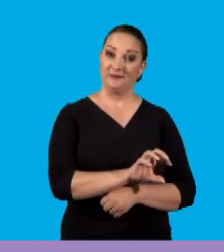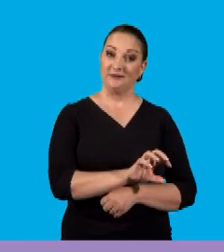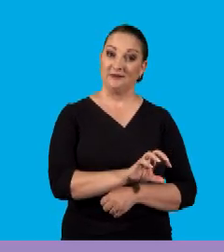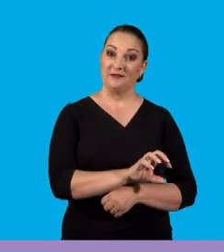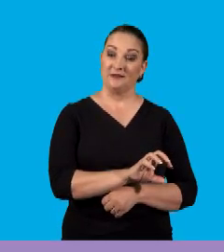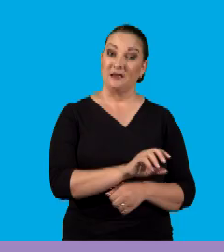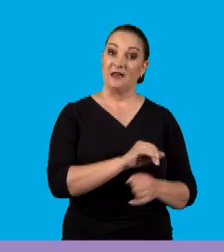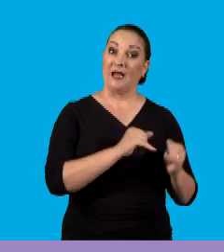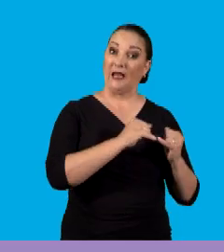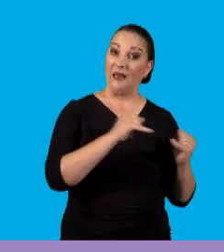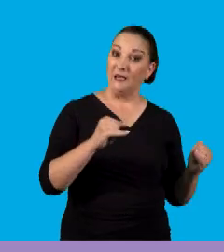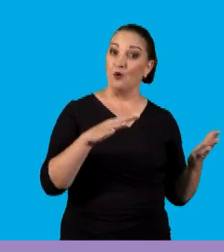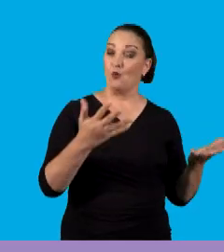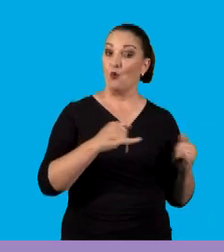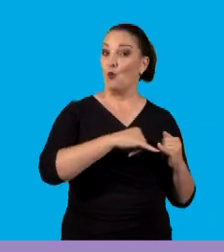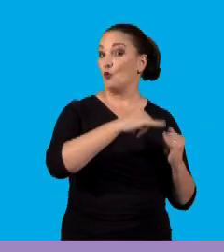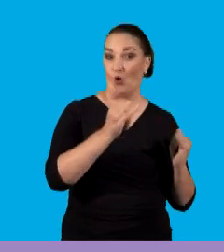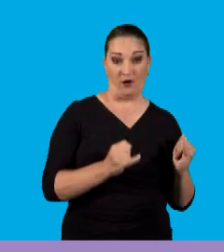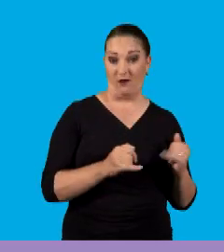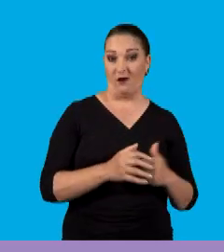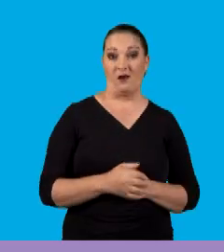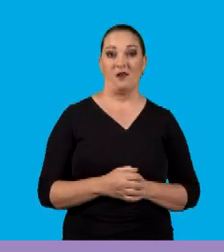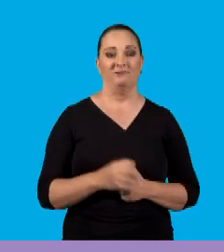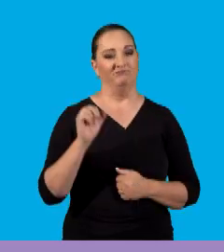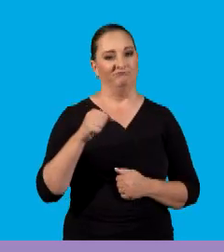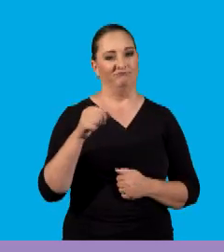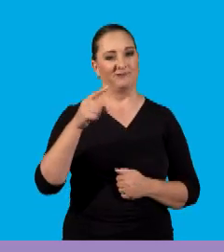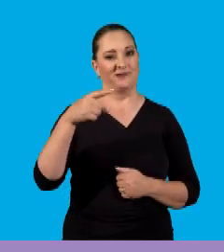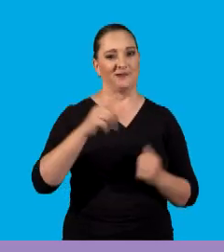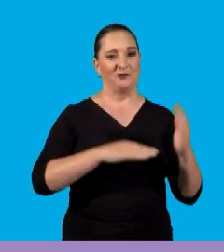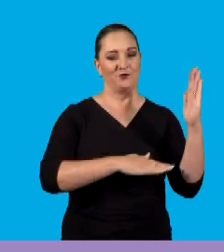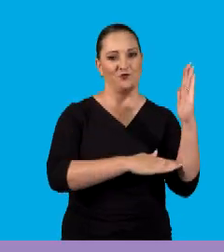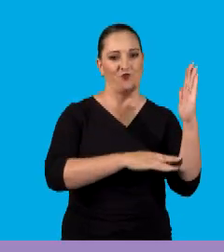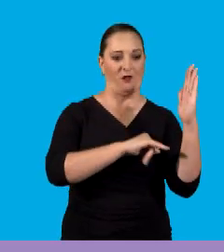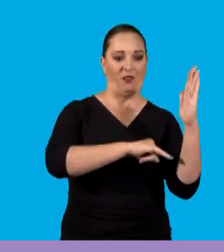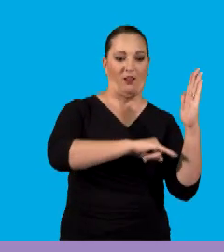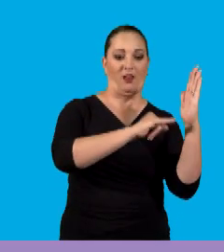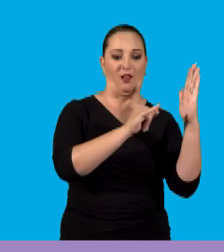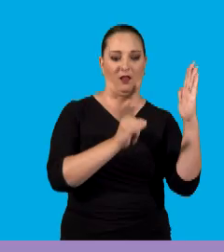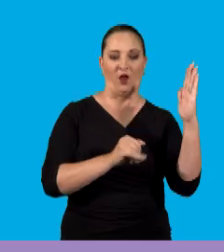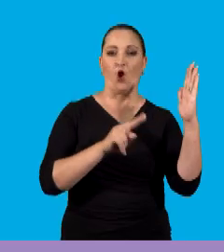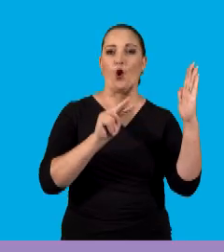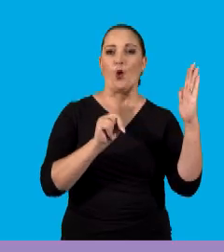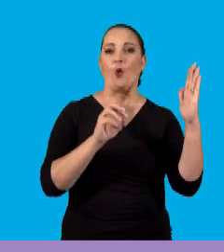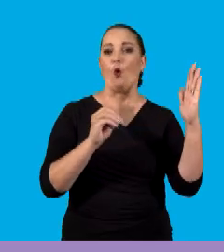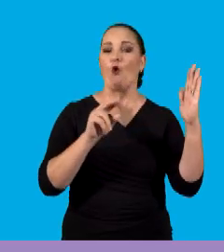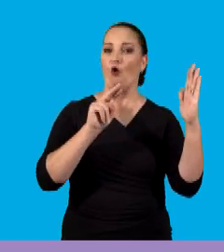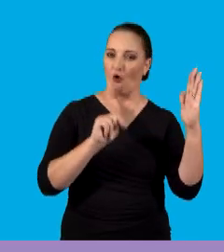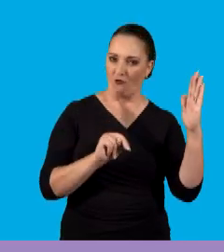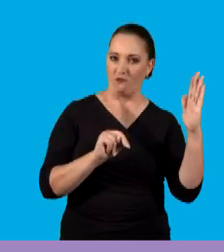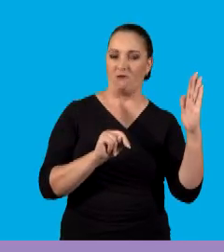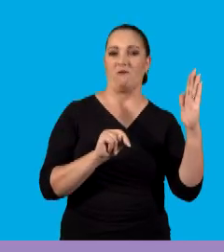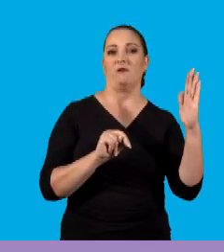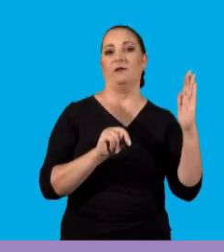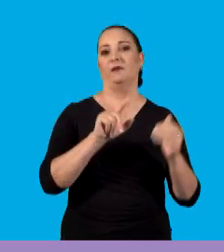graph. Is it linear or is it non-linear? Yes, you are correct. We can see that it